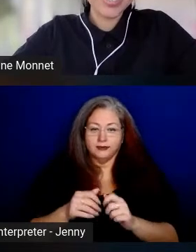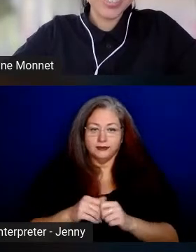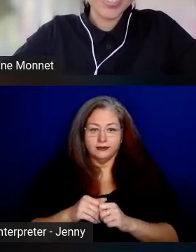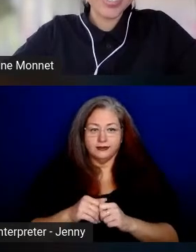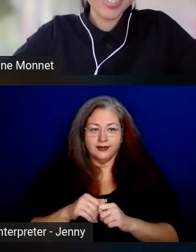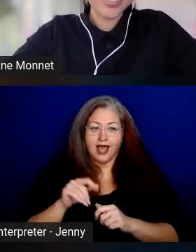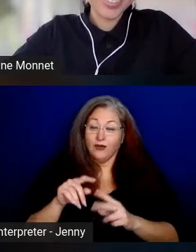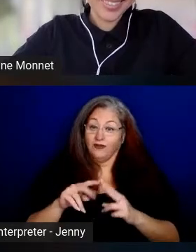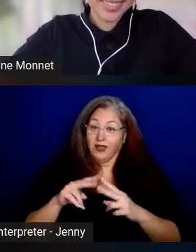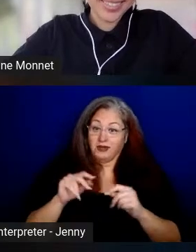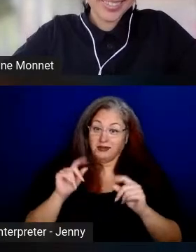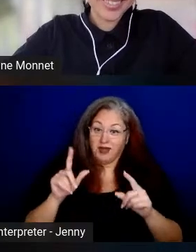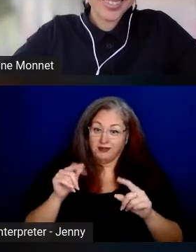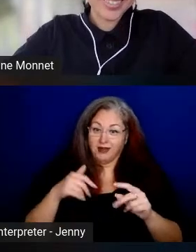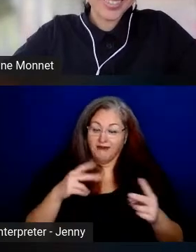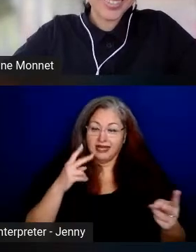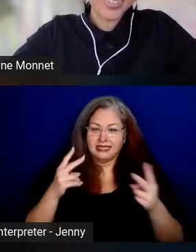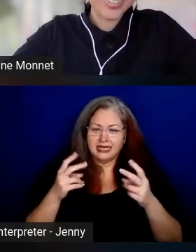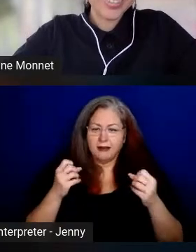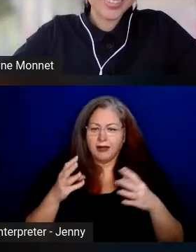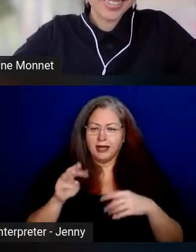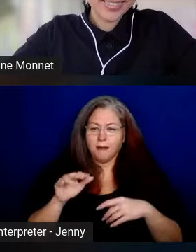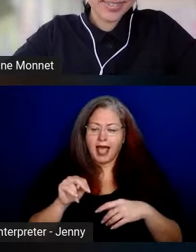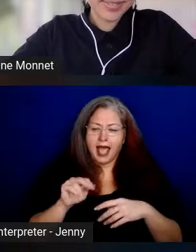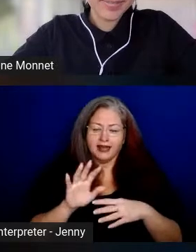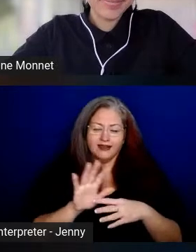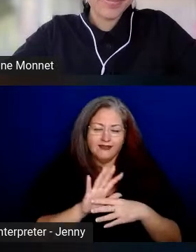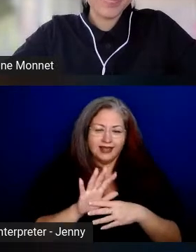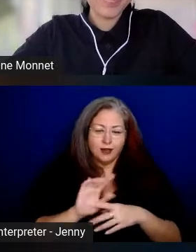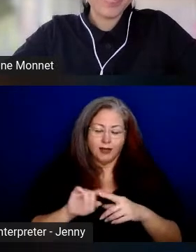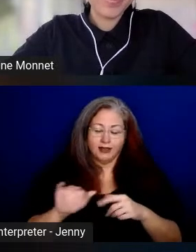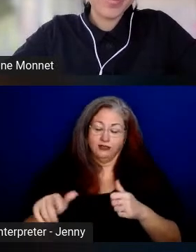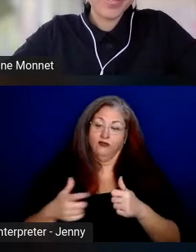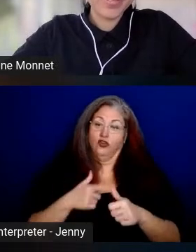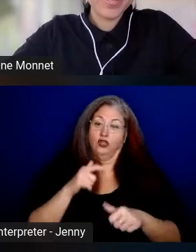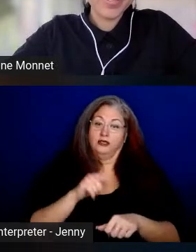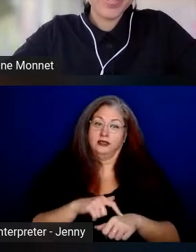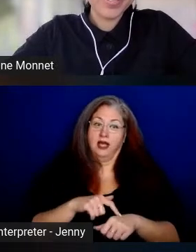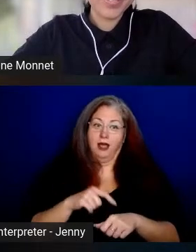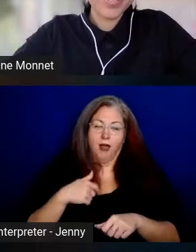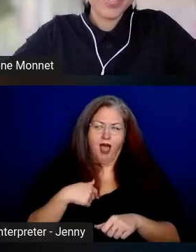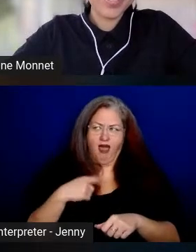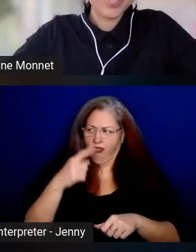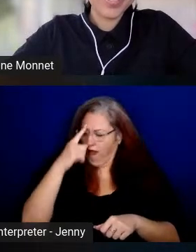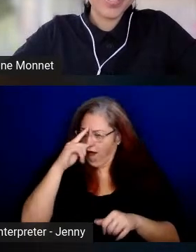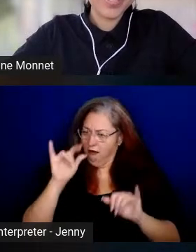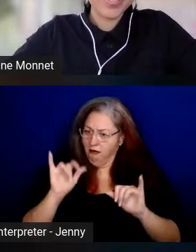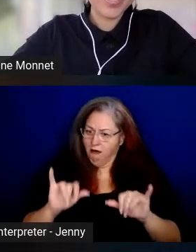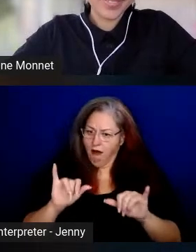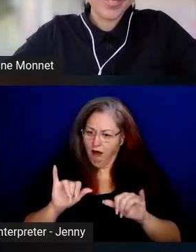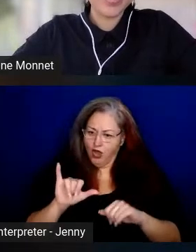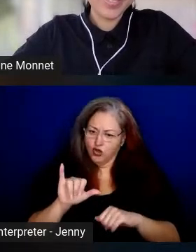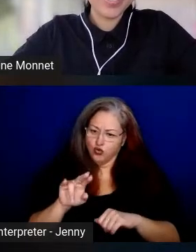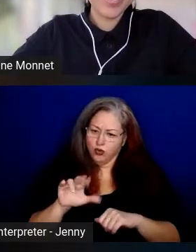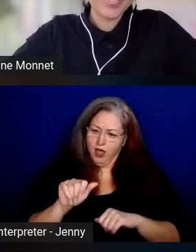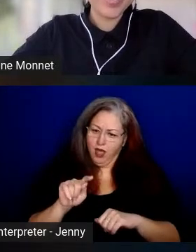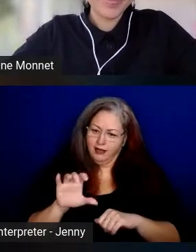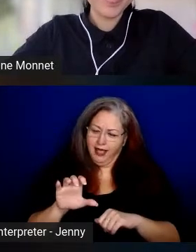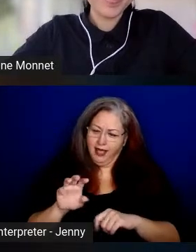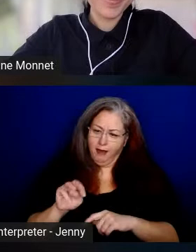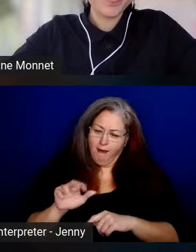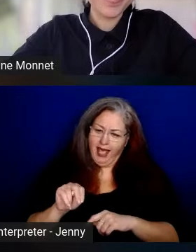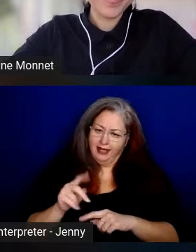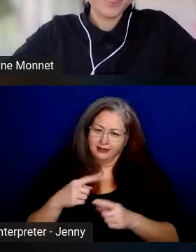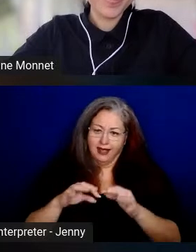super surprising. You know, I've seen a lot of Mayan film, but this was the first time I'd ever even thought about Yucatec Mayan